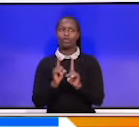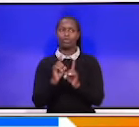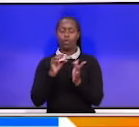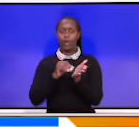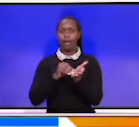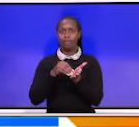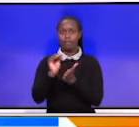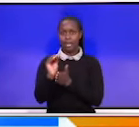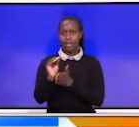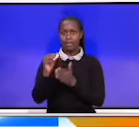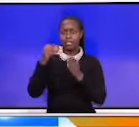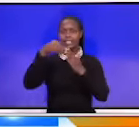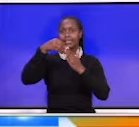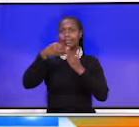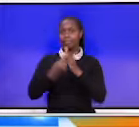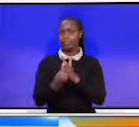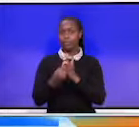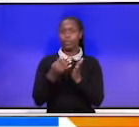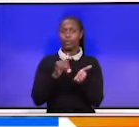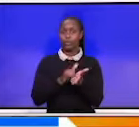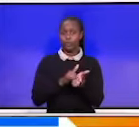tickets,